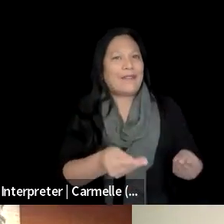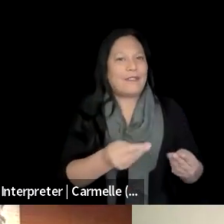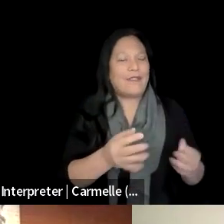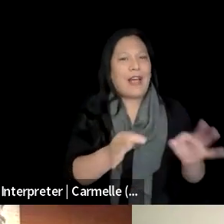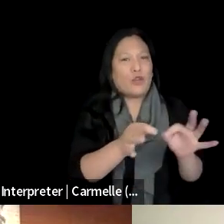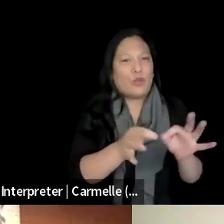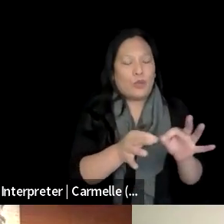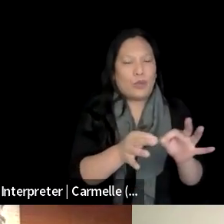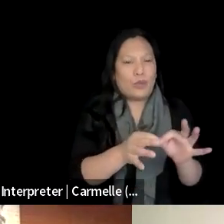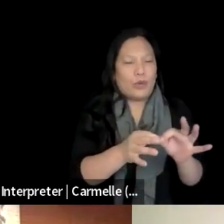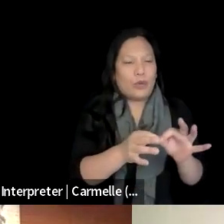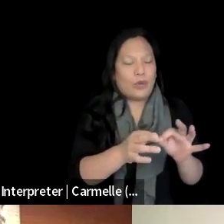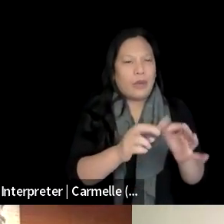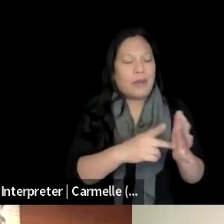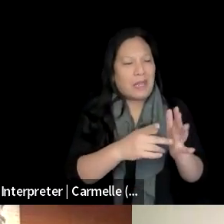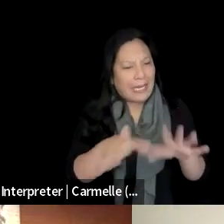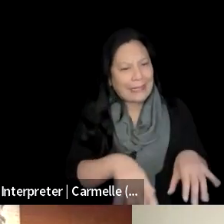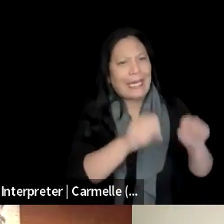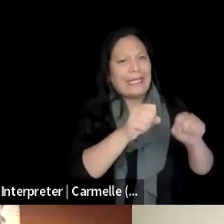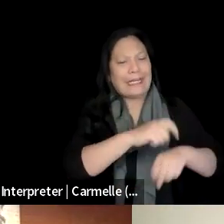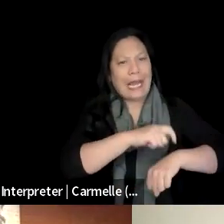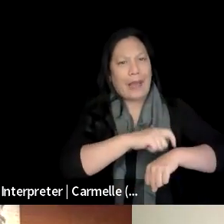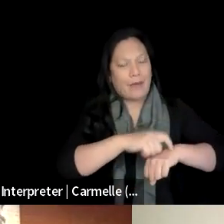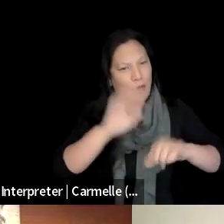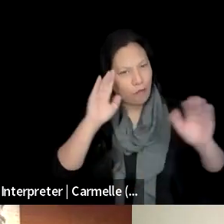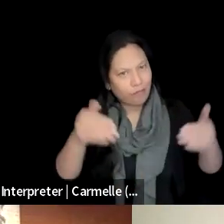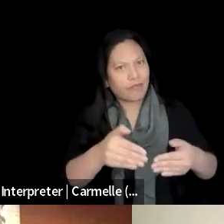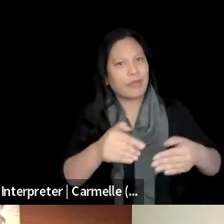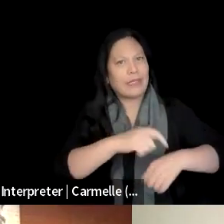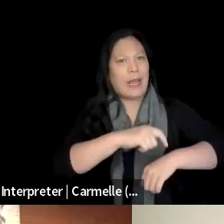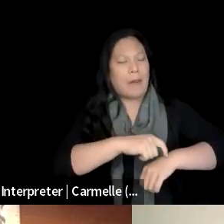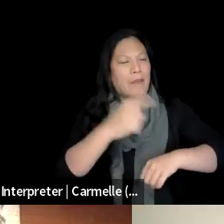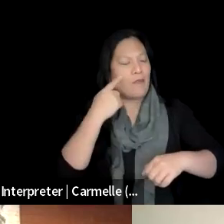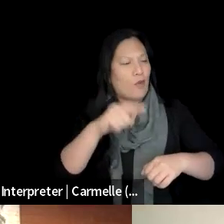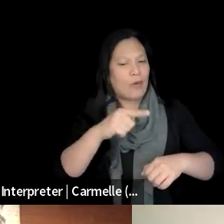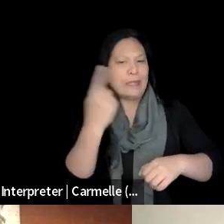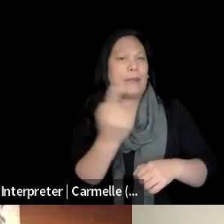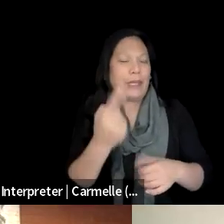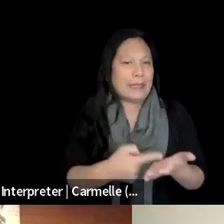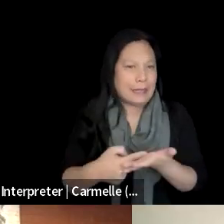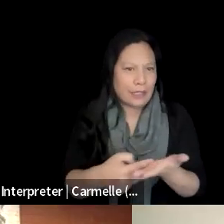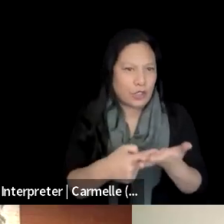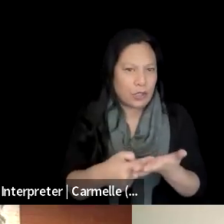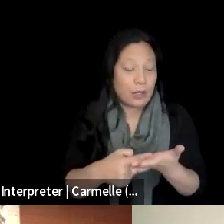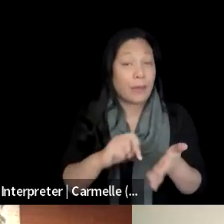what you're going to give time to and what you're going to give less time to could